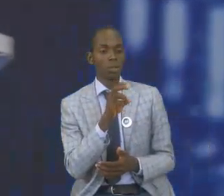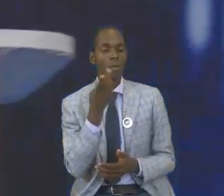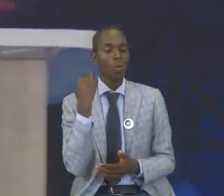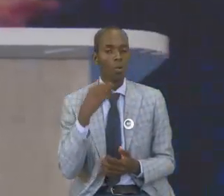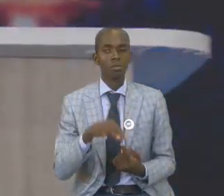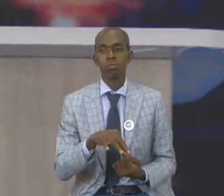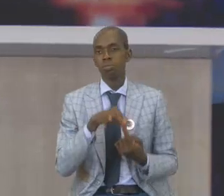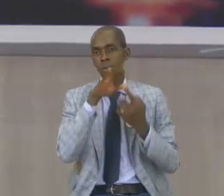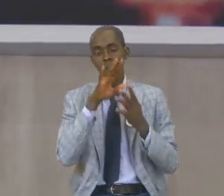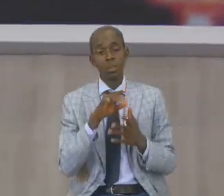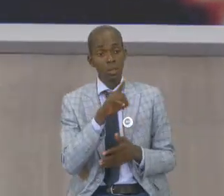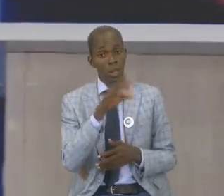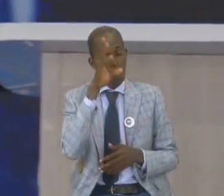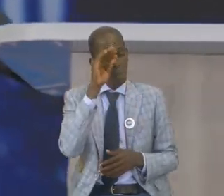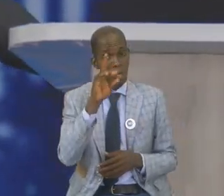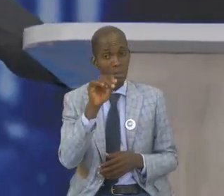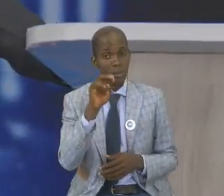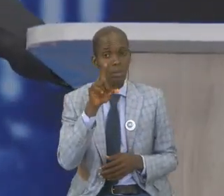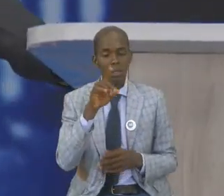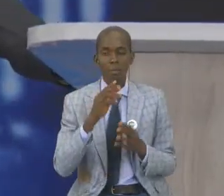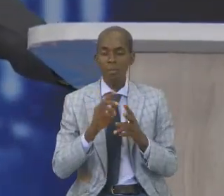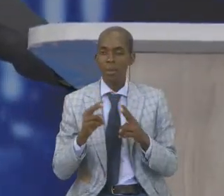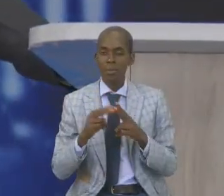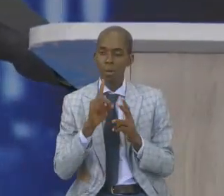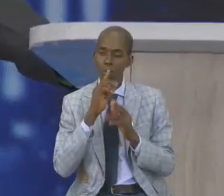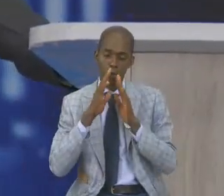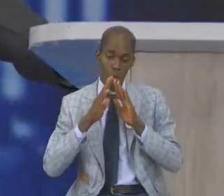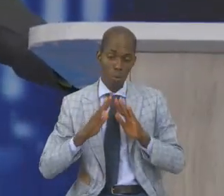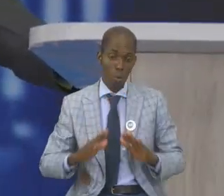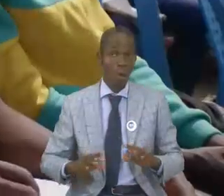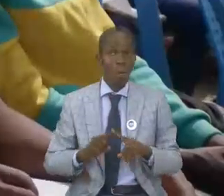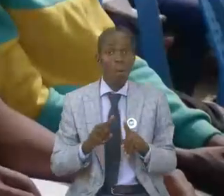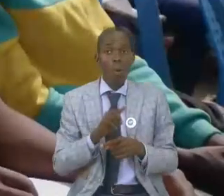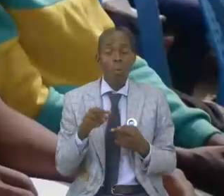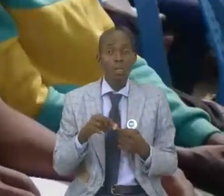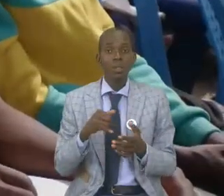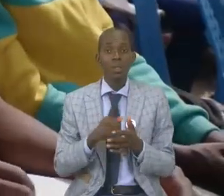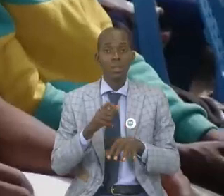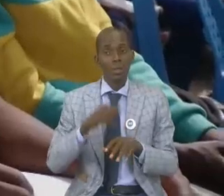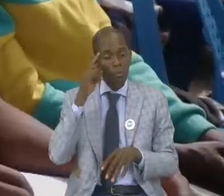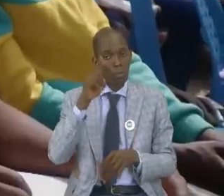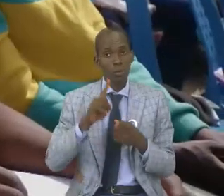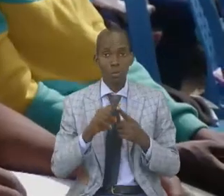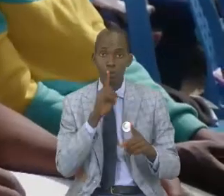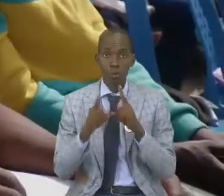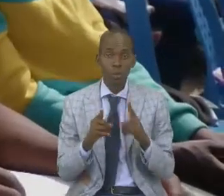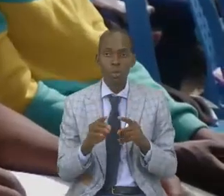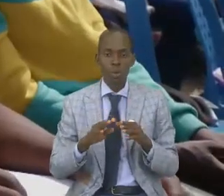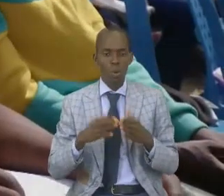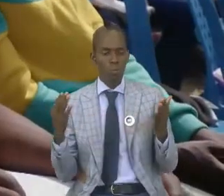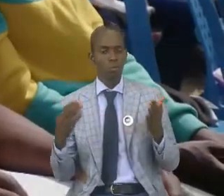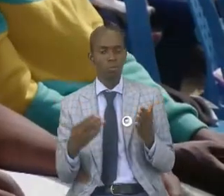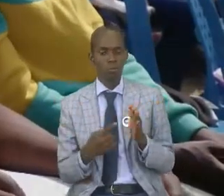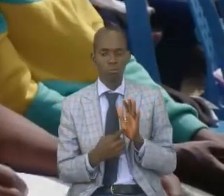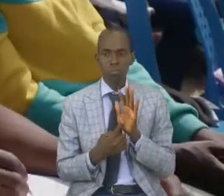so quiet. And then, but when it comes to his time to talk, he opens revelation from heaven.